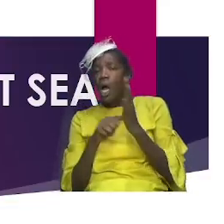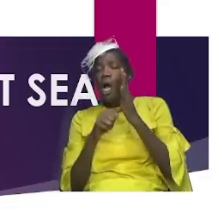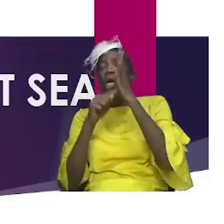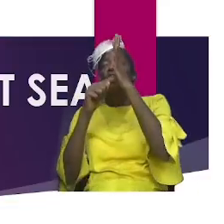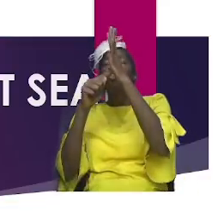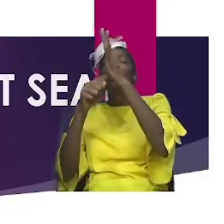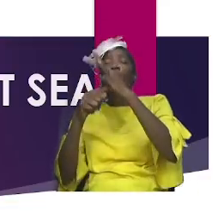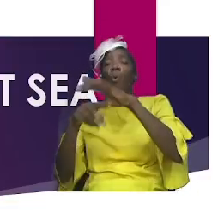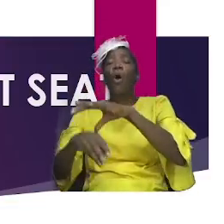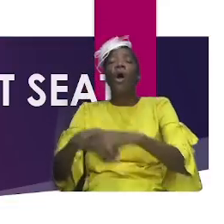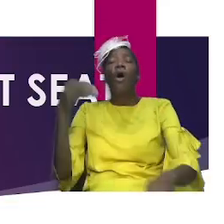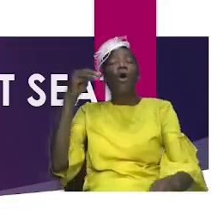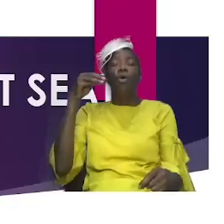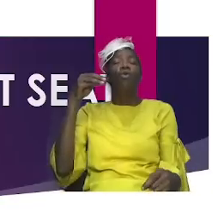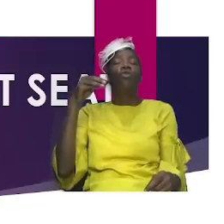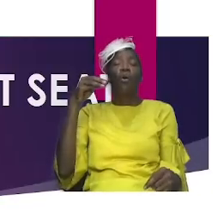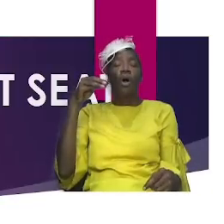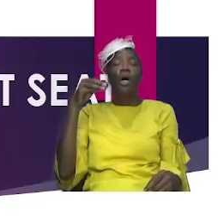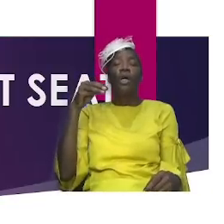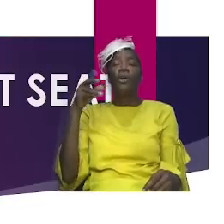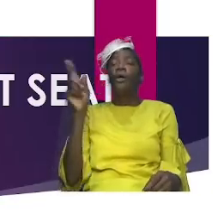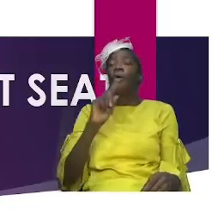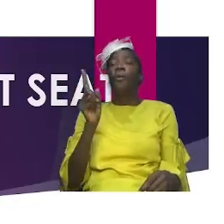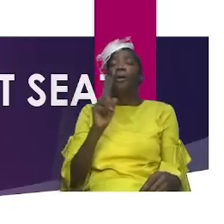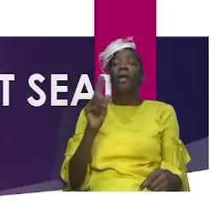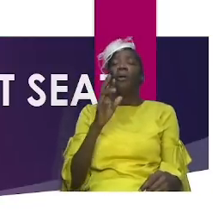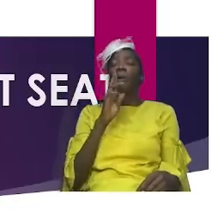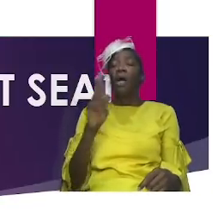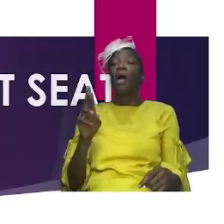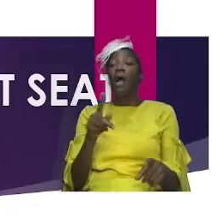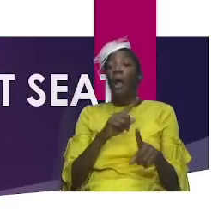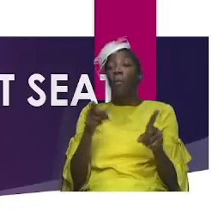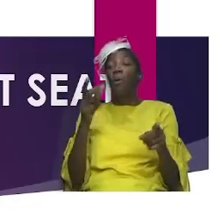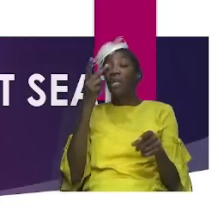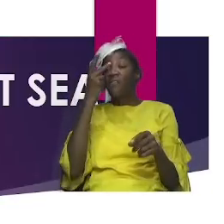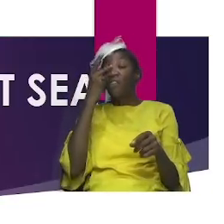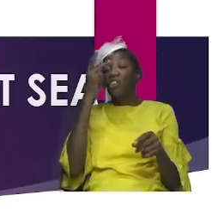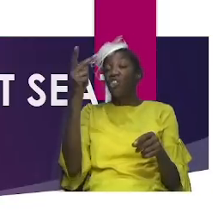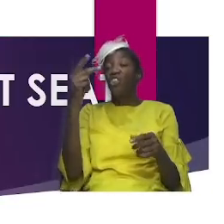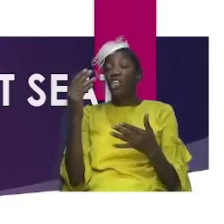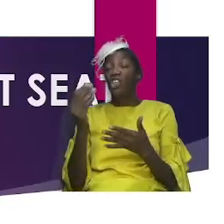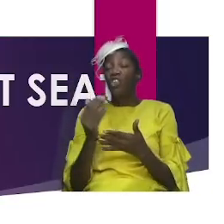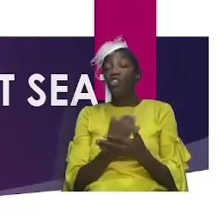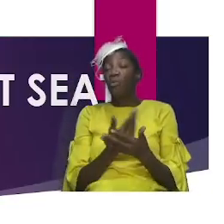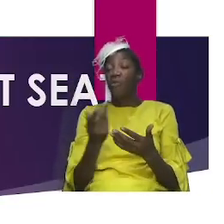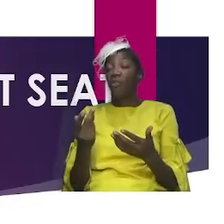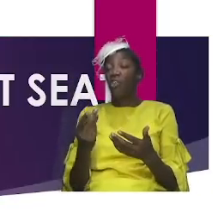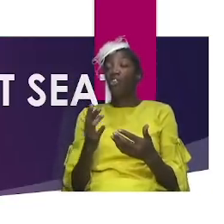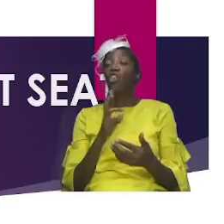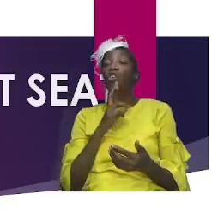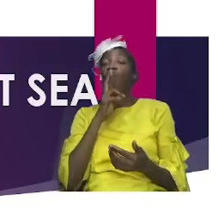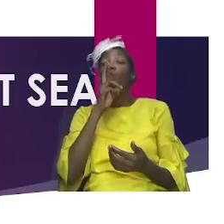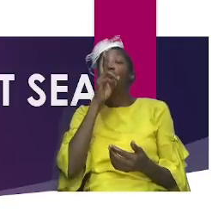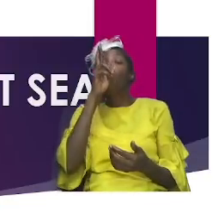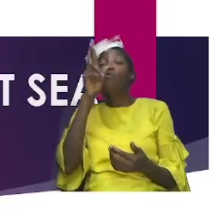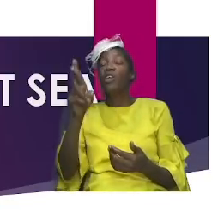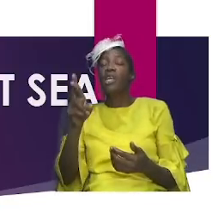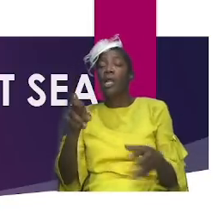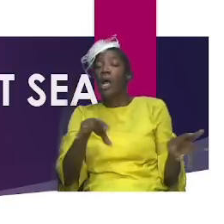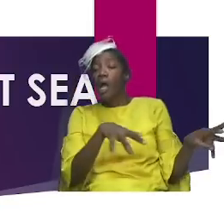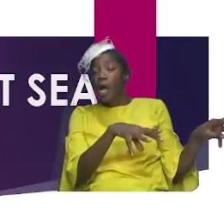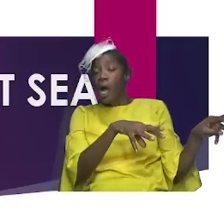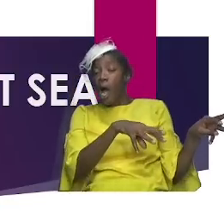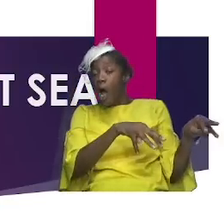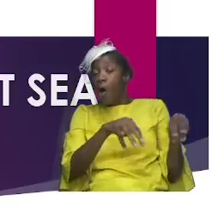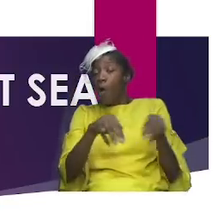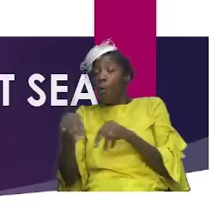outward actions based on where we are. But if you see some of us in our real action, when we are away from the